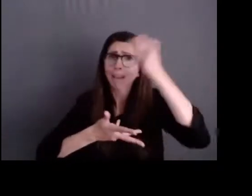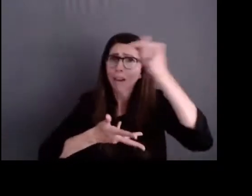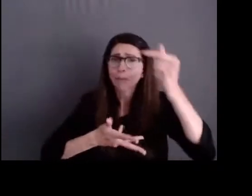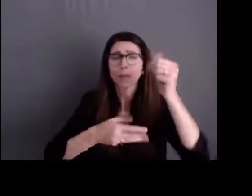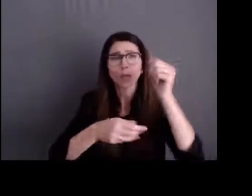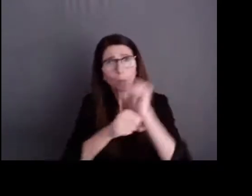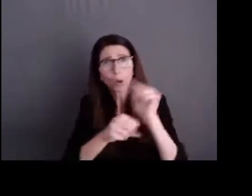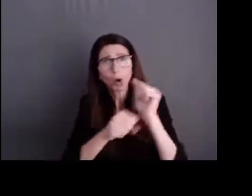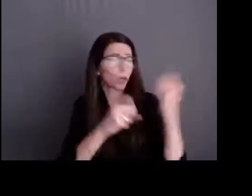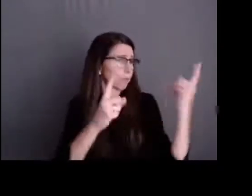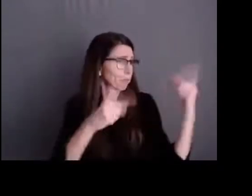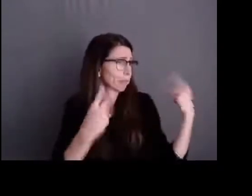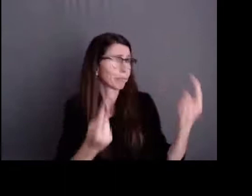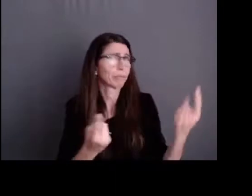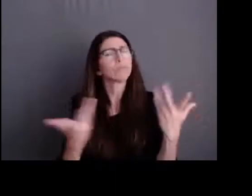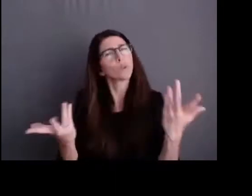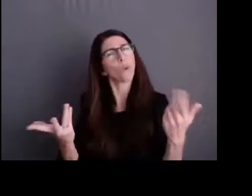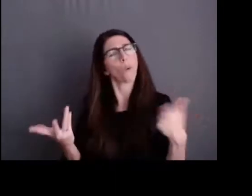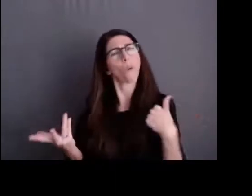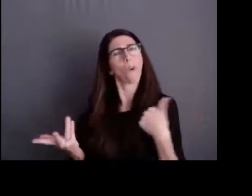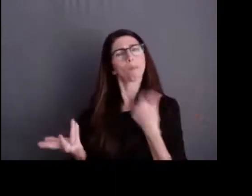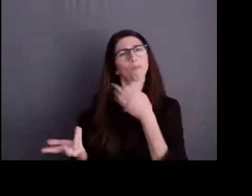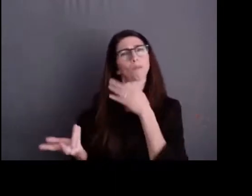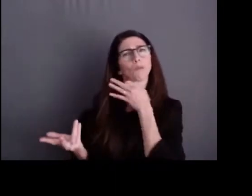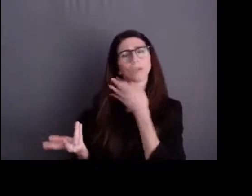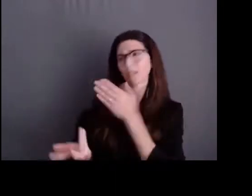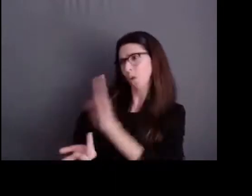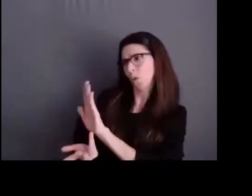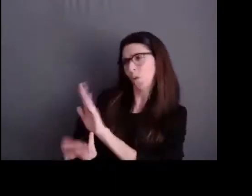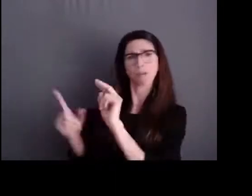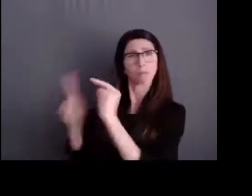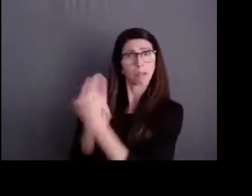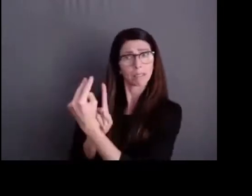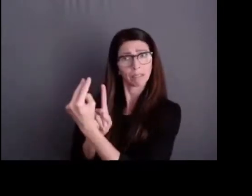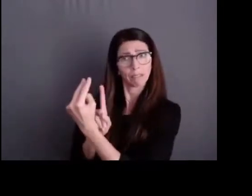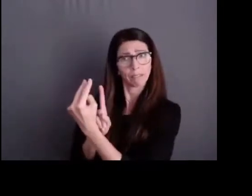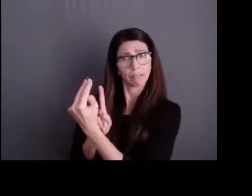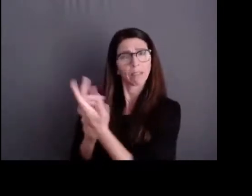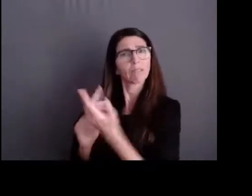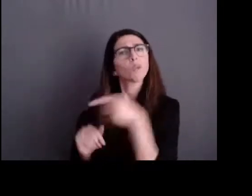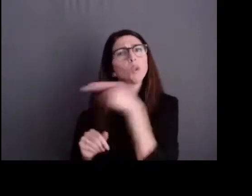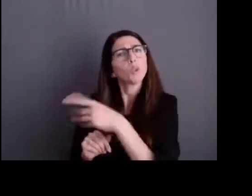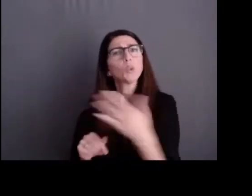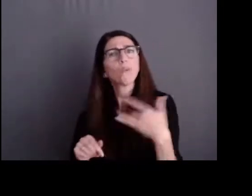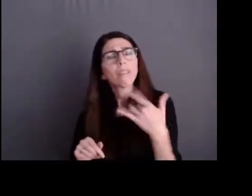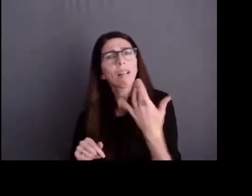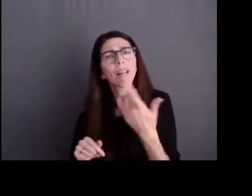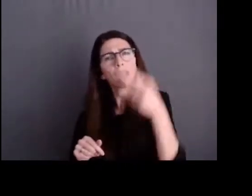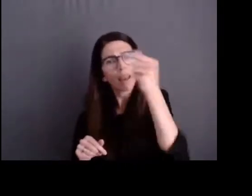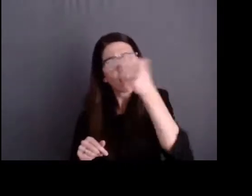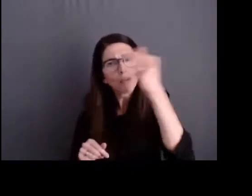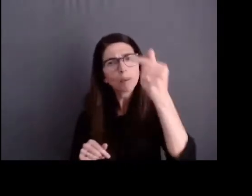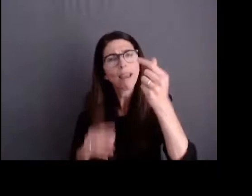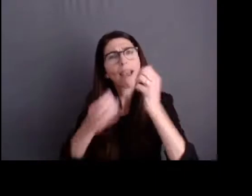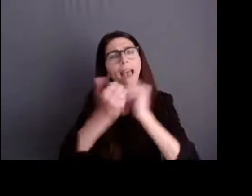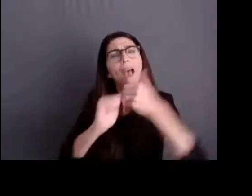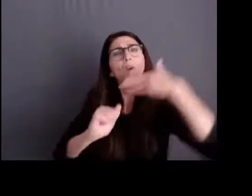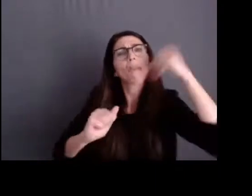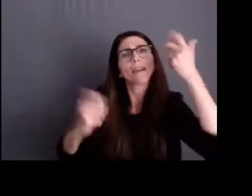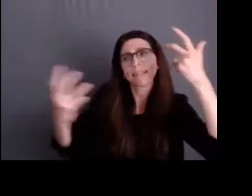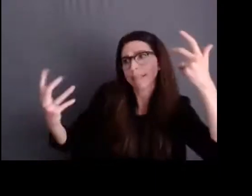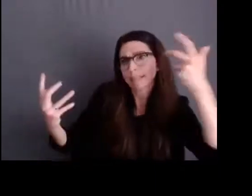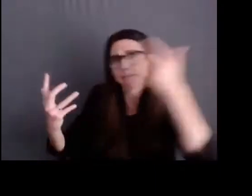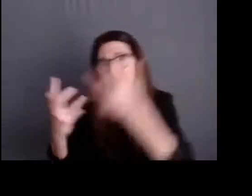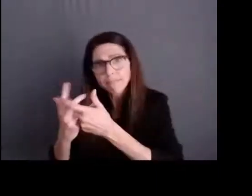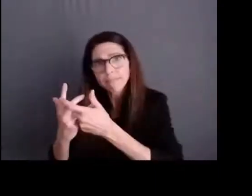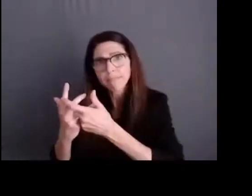this past, this experience, how do you think government can effectively respond to the emergent